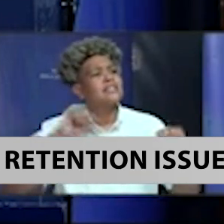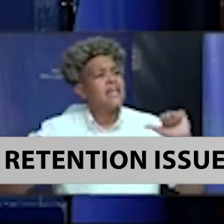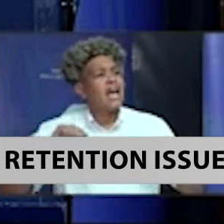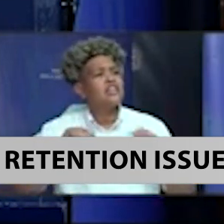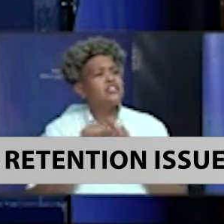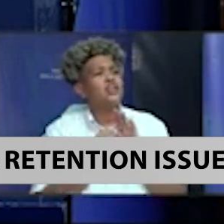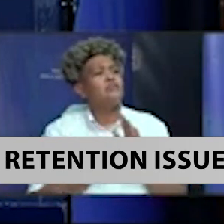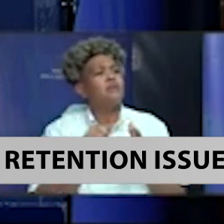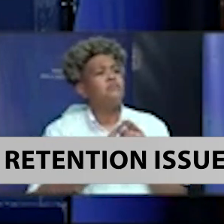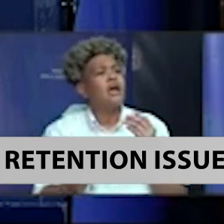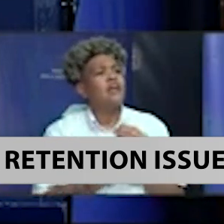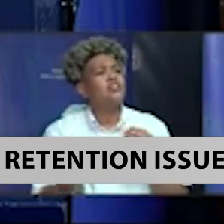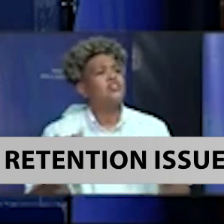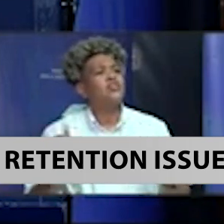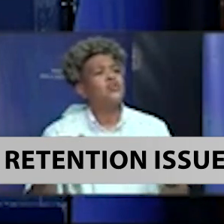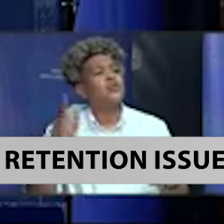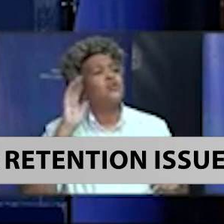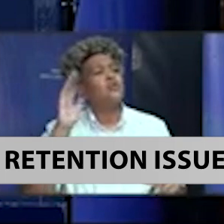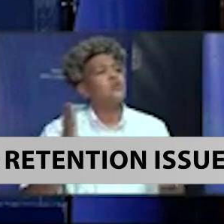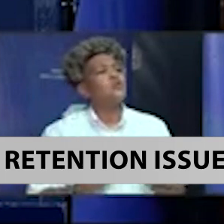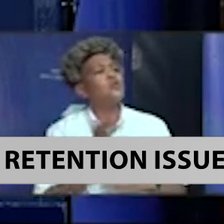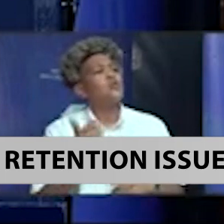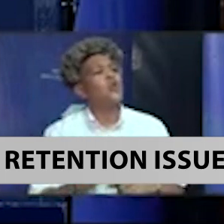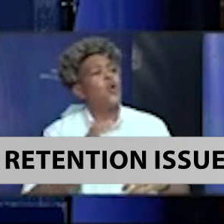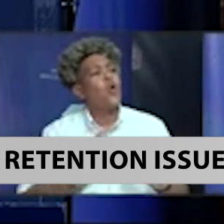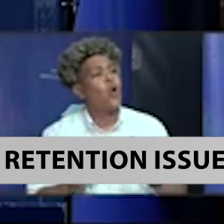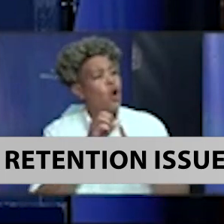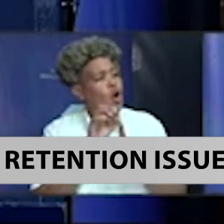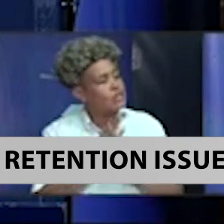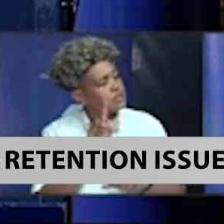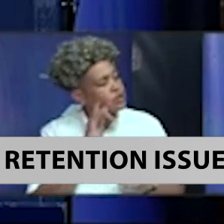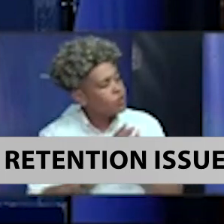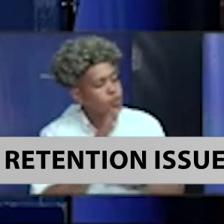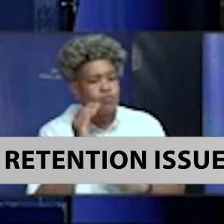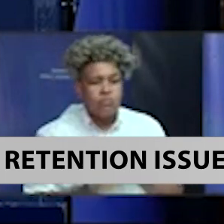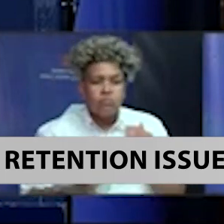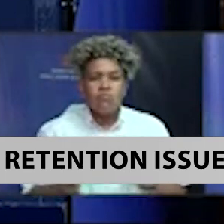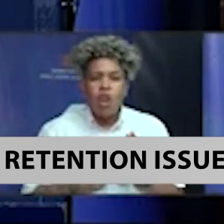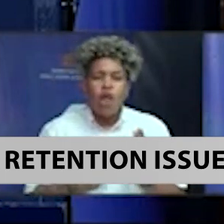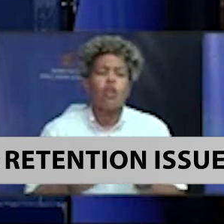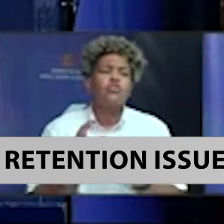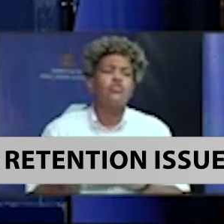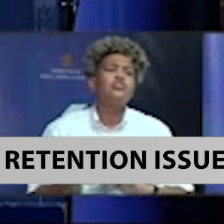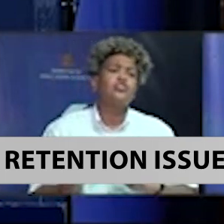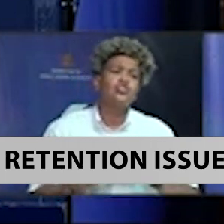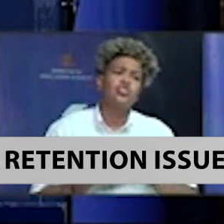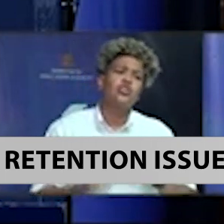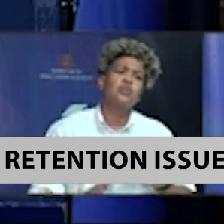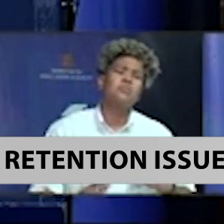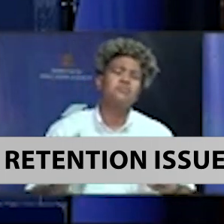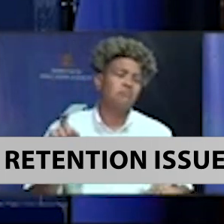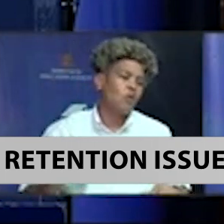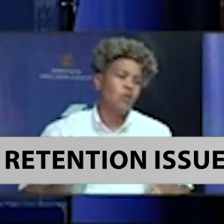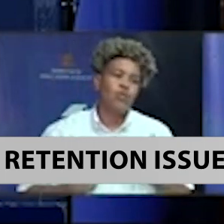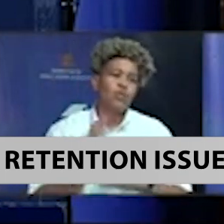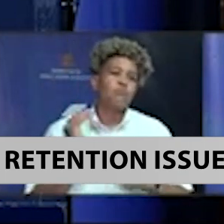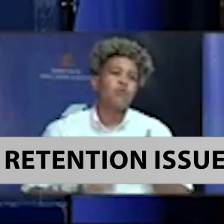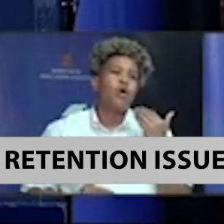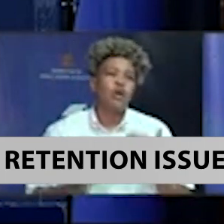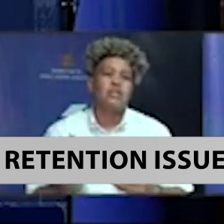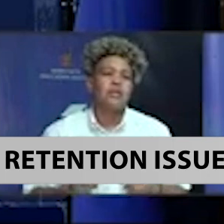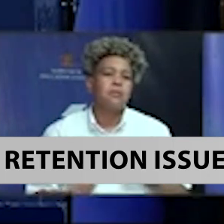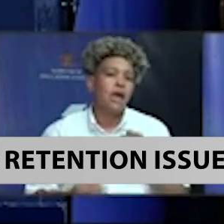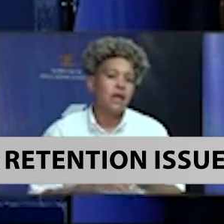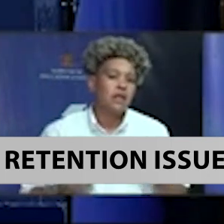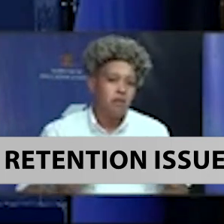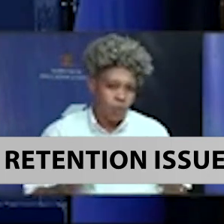of course, they will go through orientation to our culture or curriculum. But